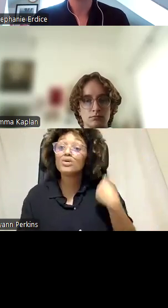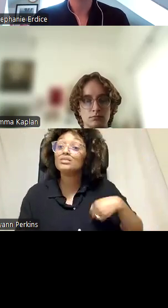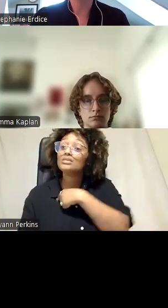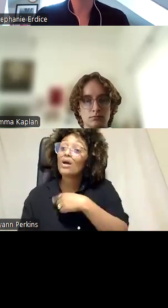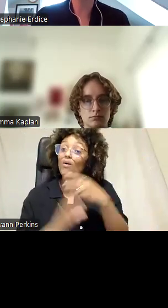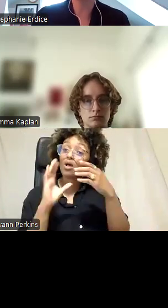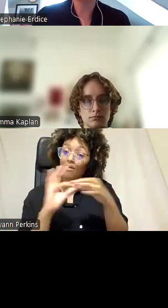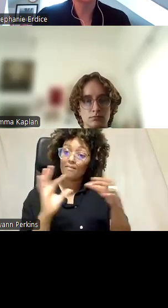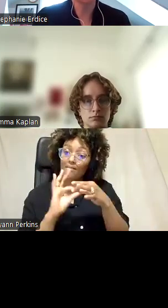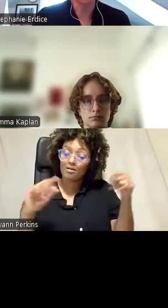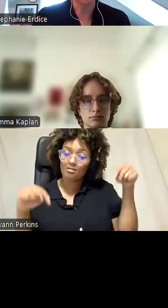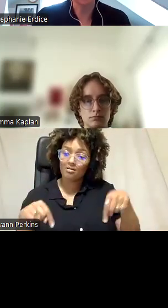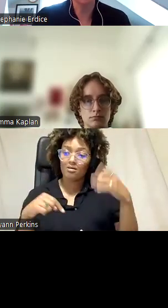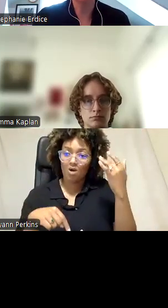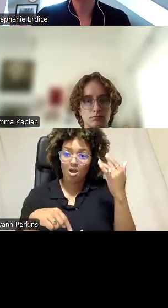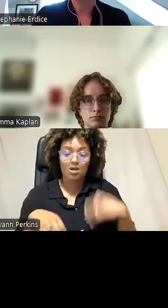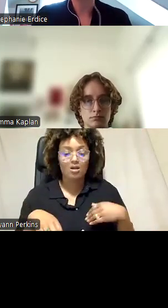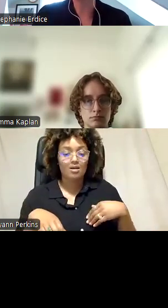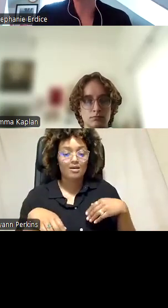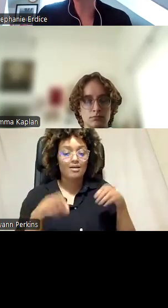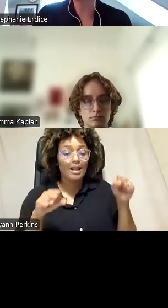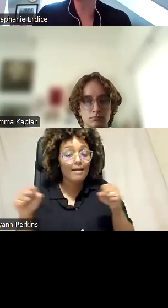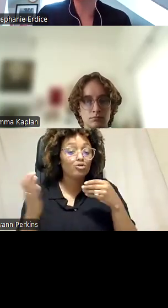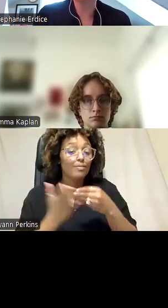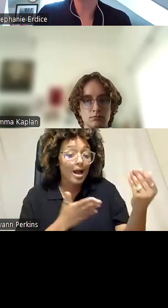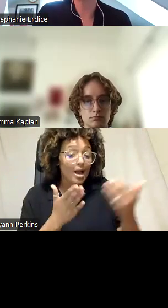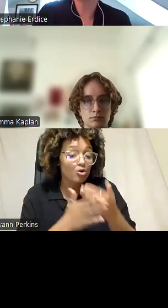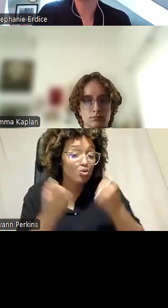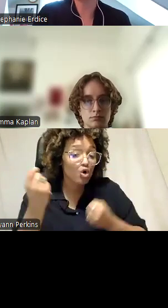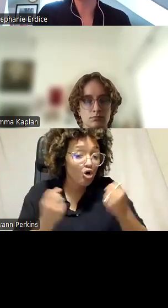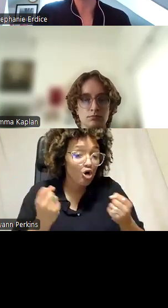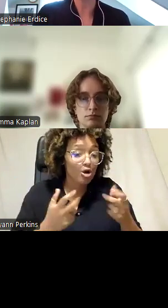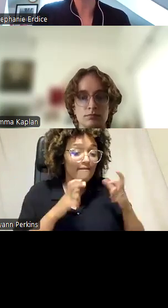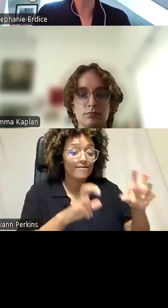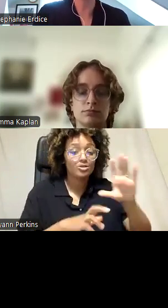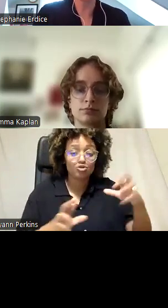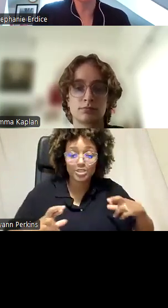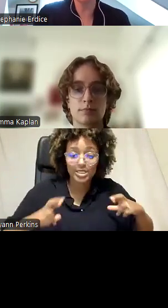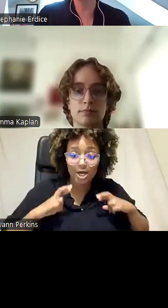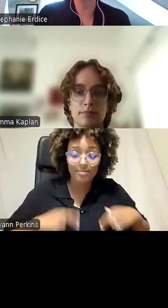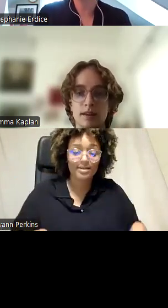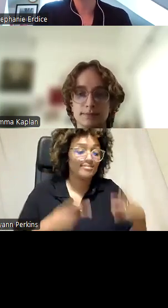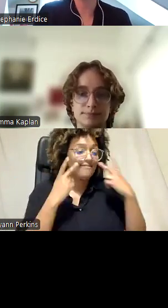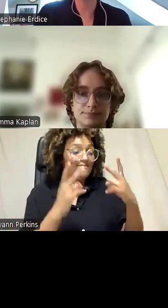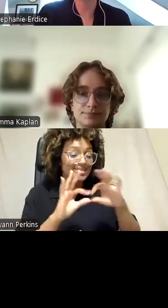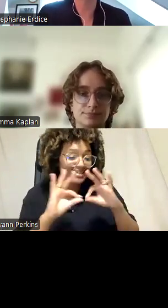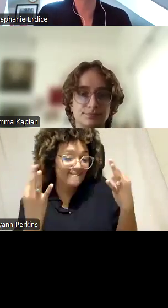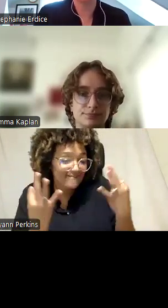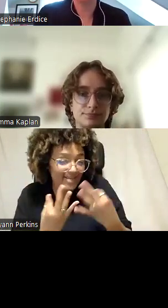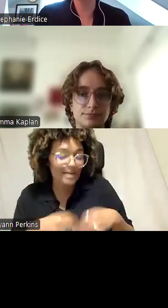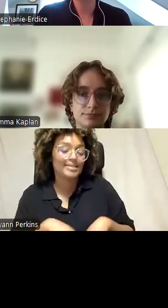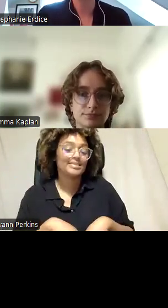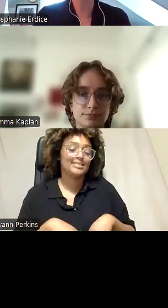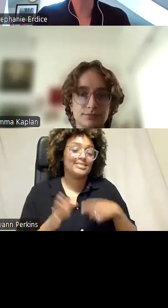car, being able to invest in your retirement, being able to use that money to visit family members, being able to use